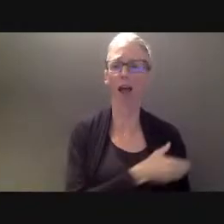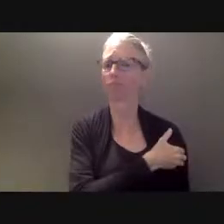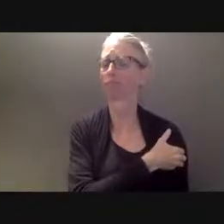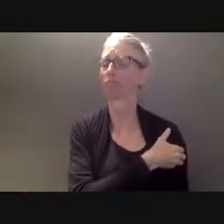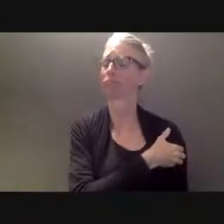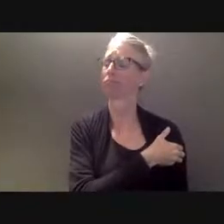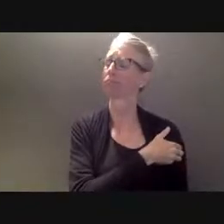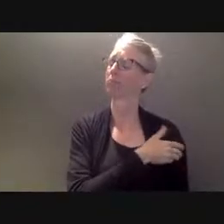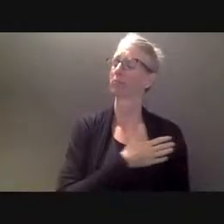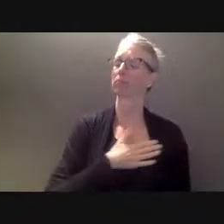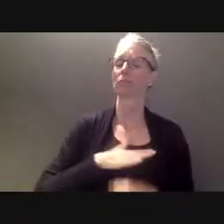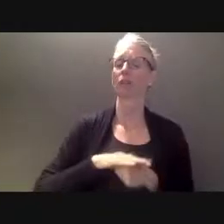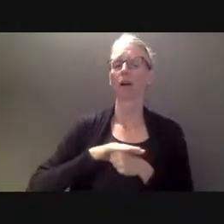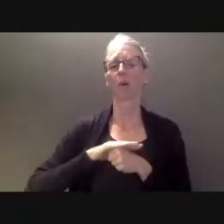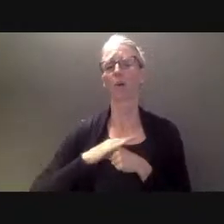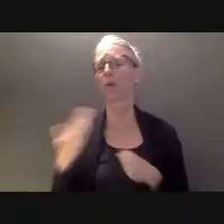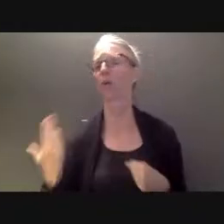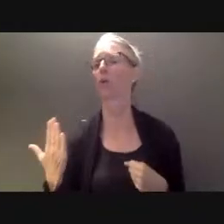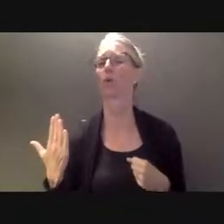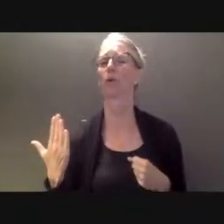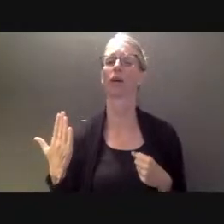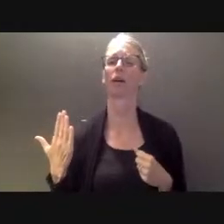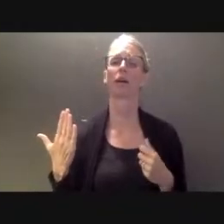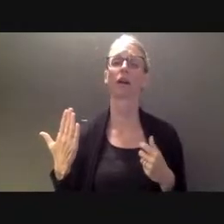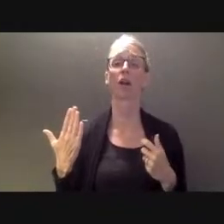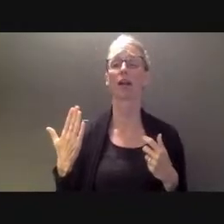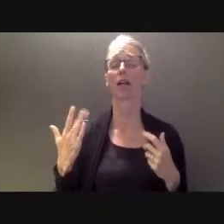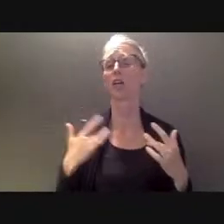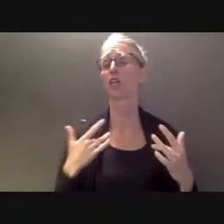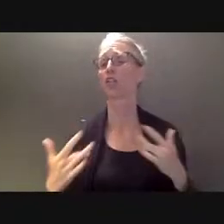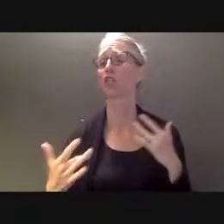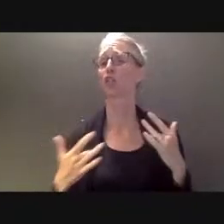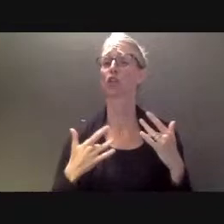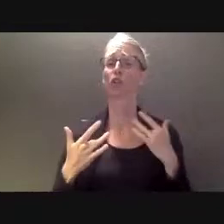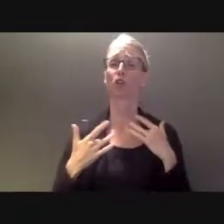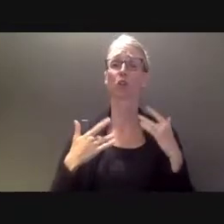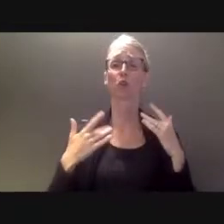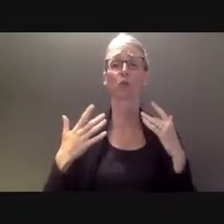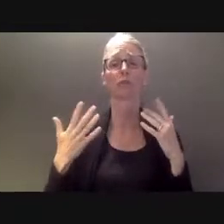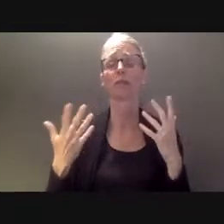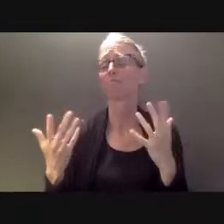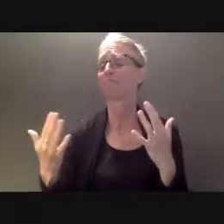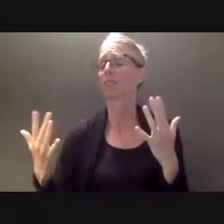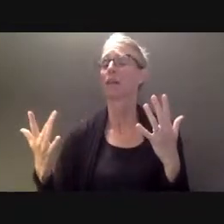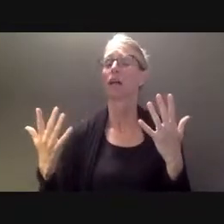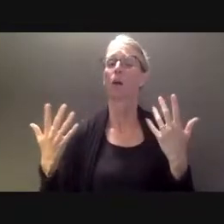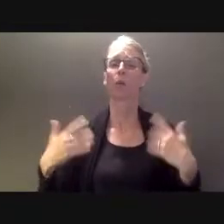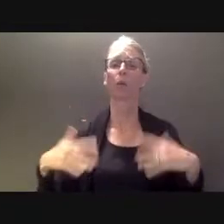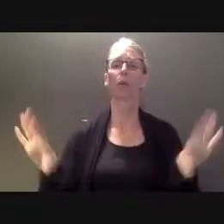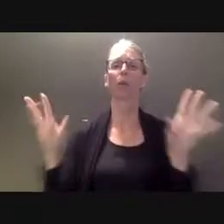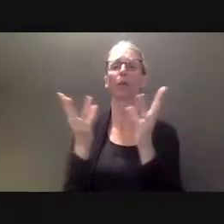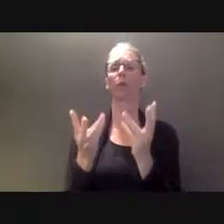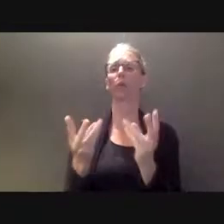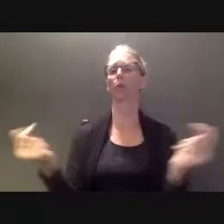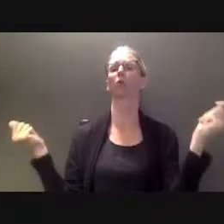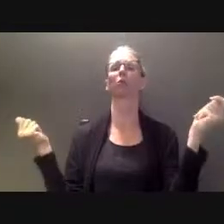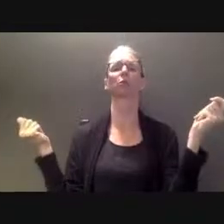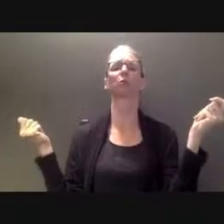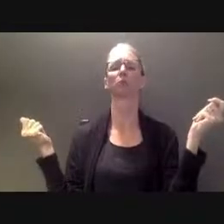and the worry just, yeah, it's a huge weight off of our shoulders, I